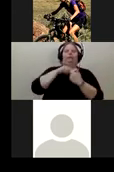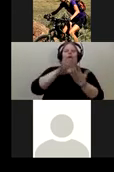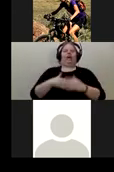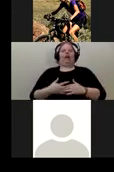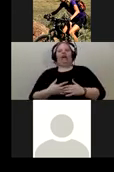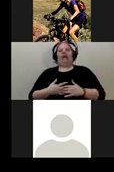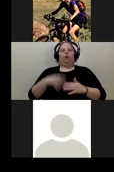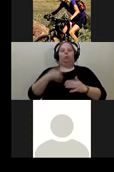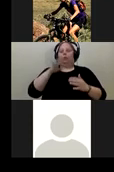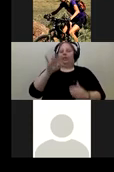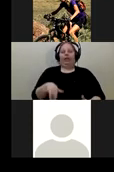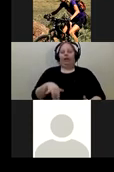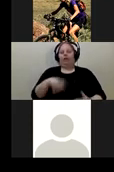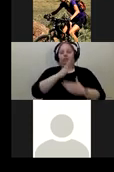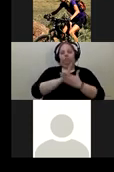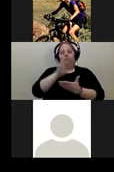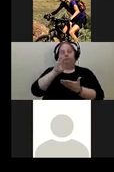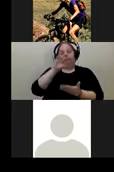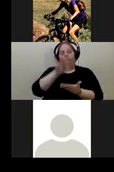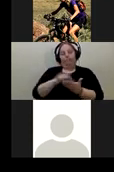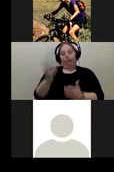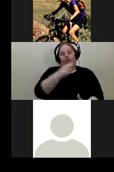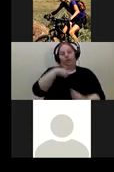not in the part of the Midwest I'm used to. And